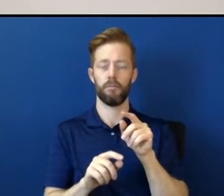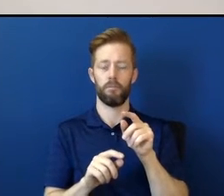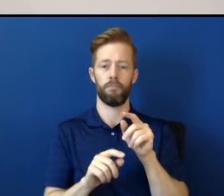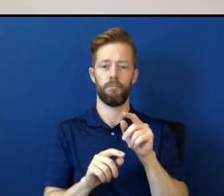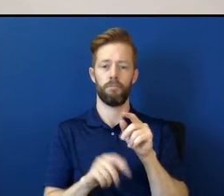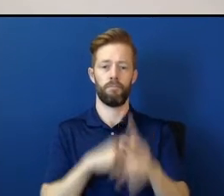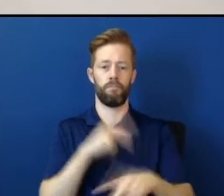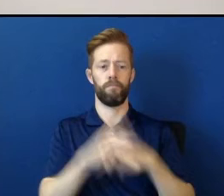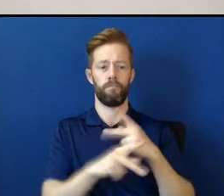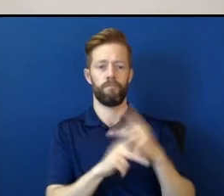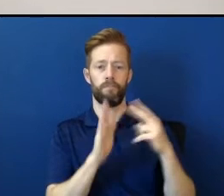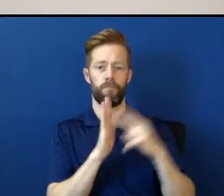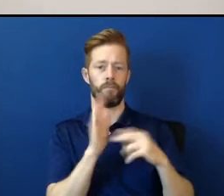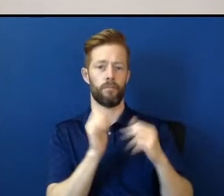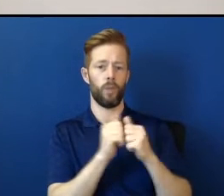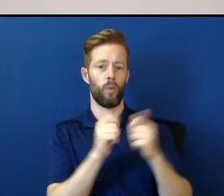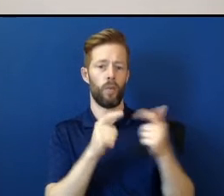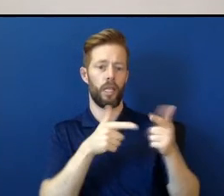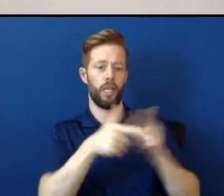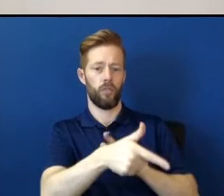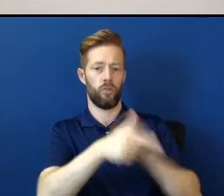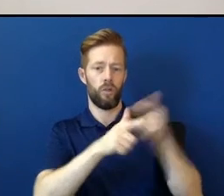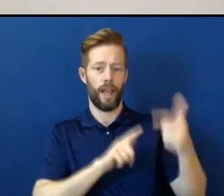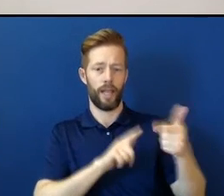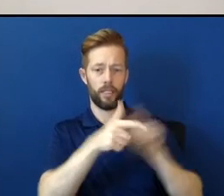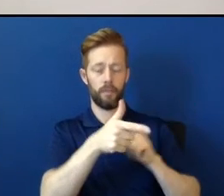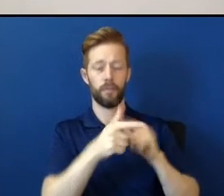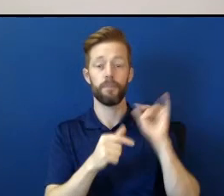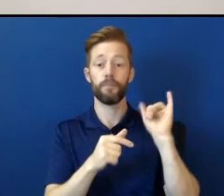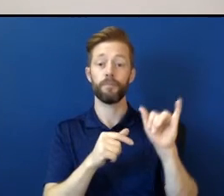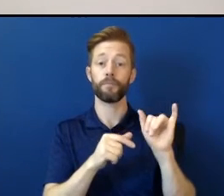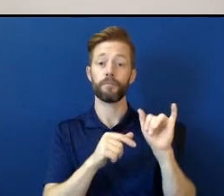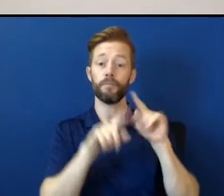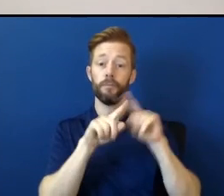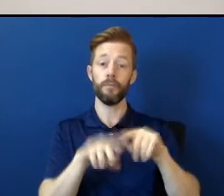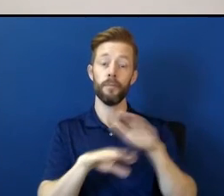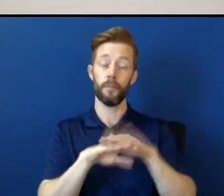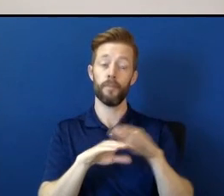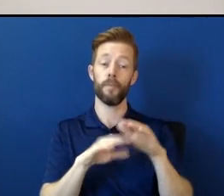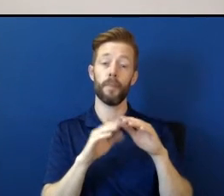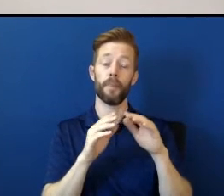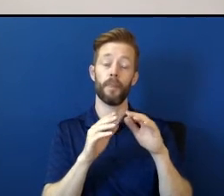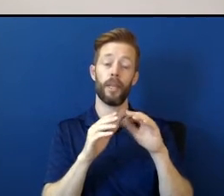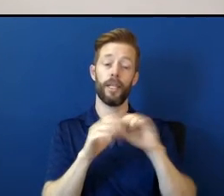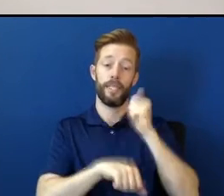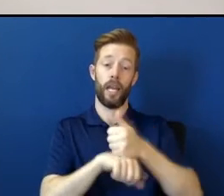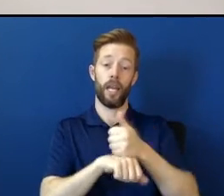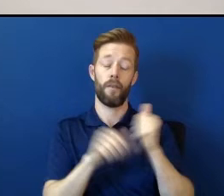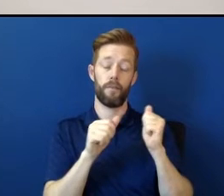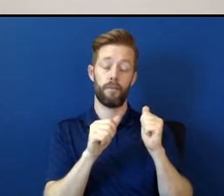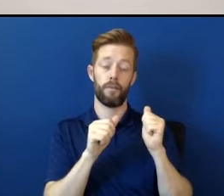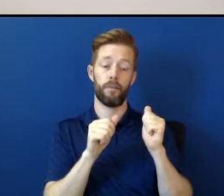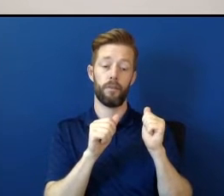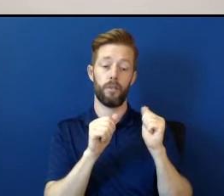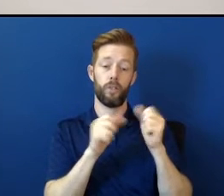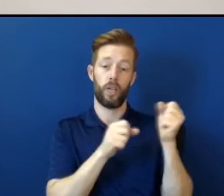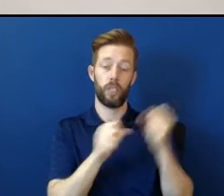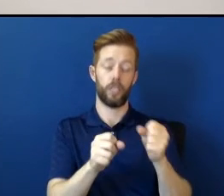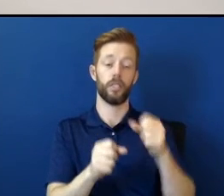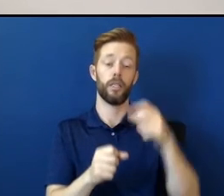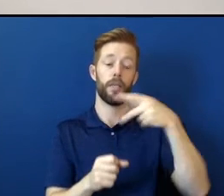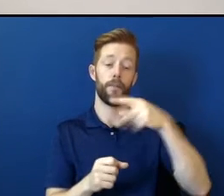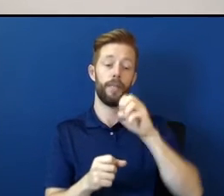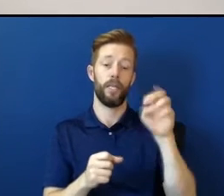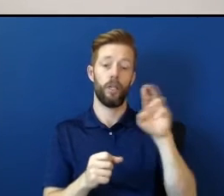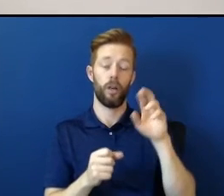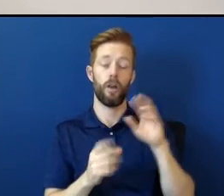reading, and that relies really on a set of strategies called PEER, which is prompt,